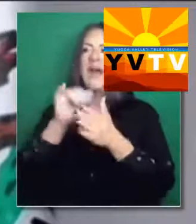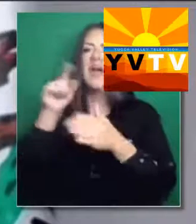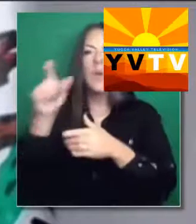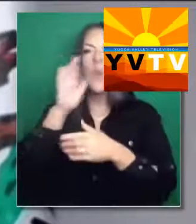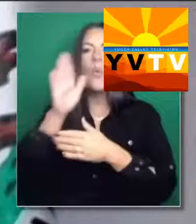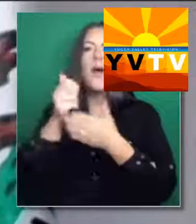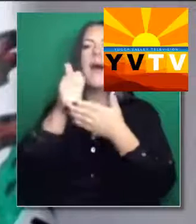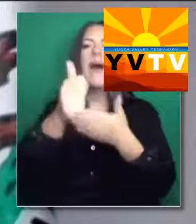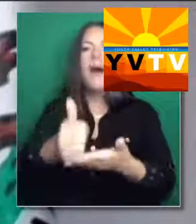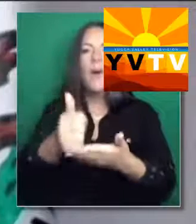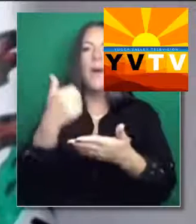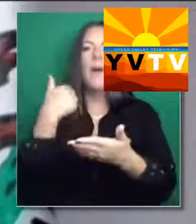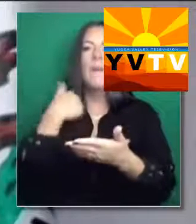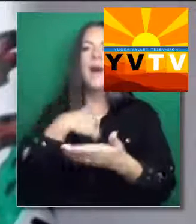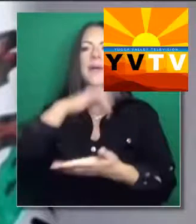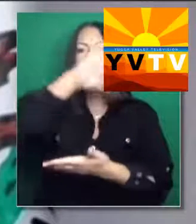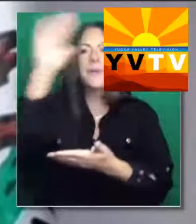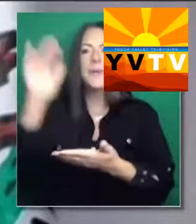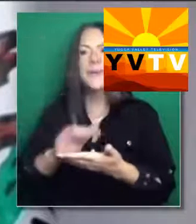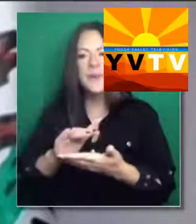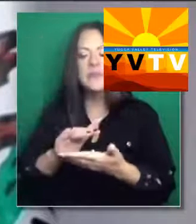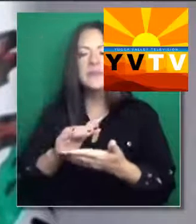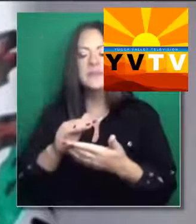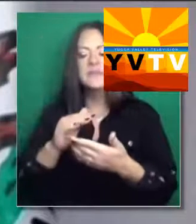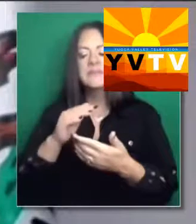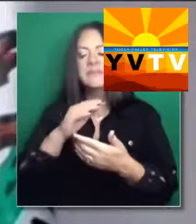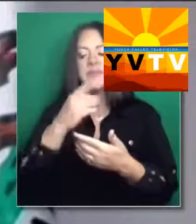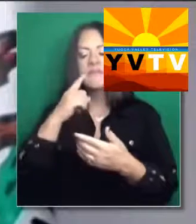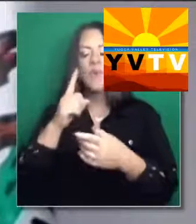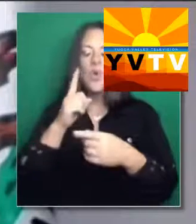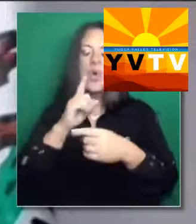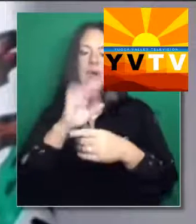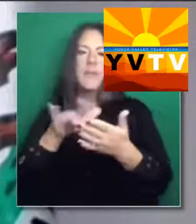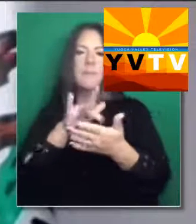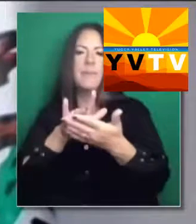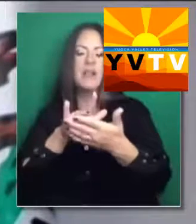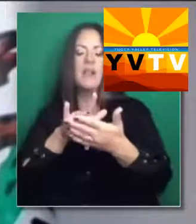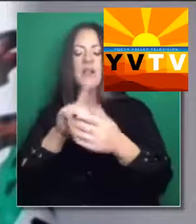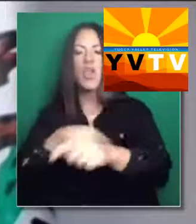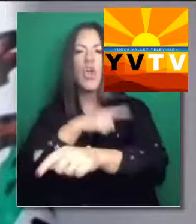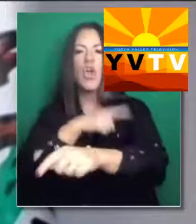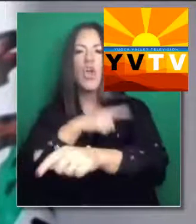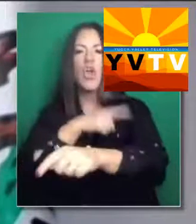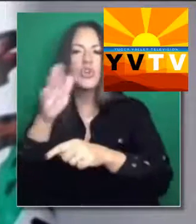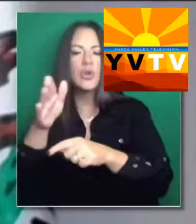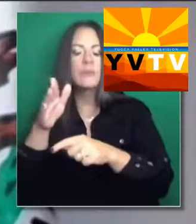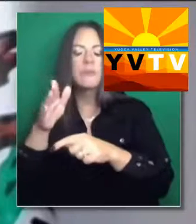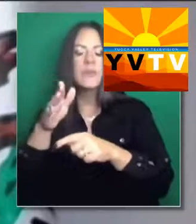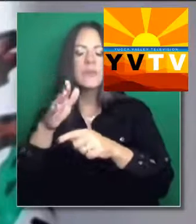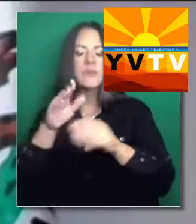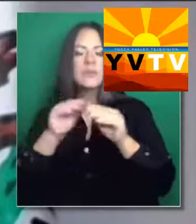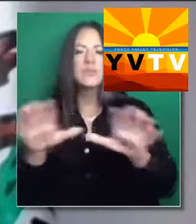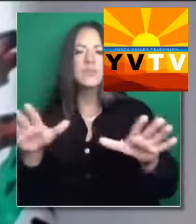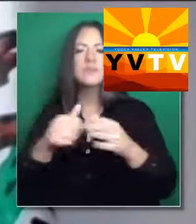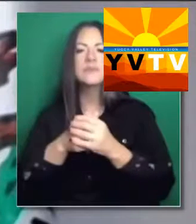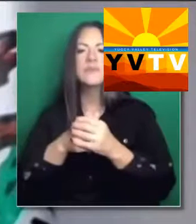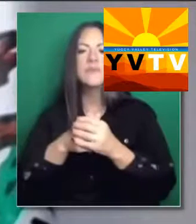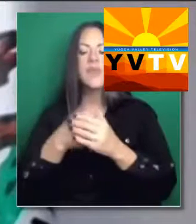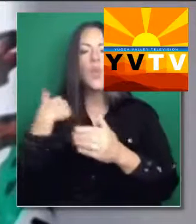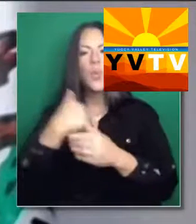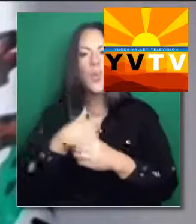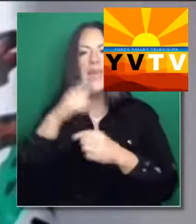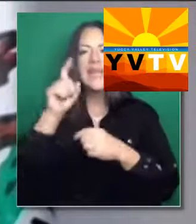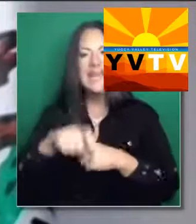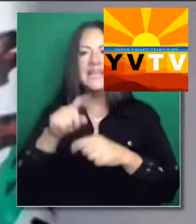part of our midterm and longer term response. But right now, it's about reducing our individual and our community risk